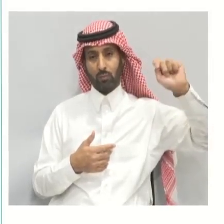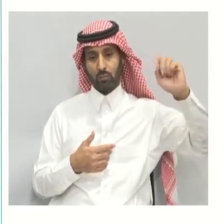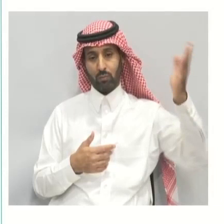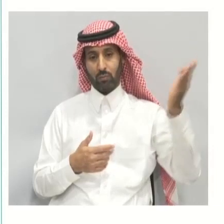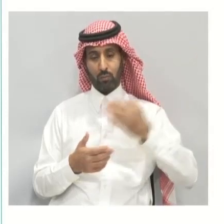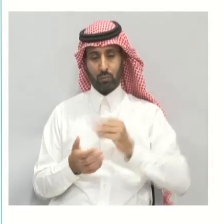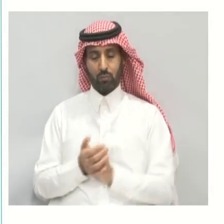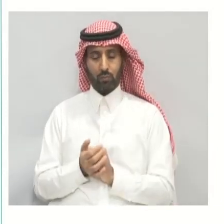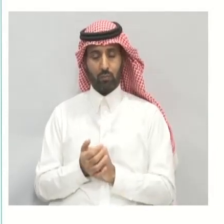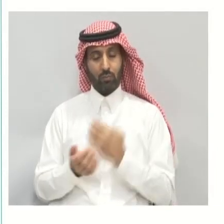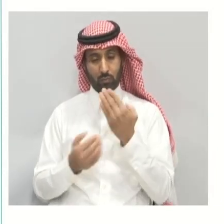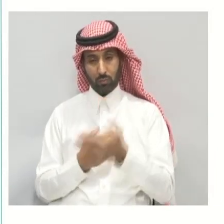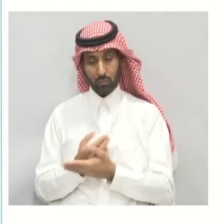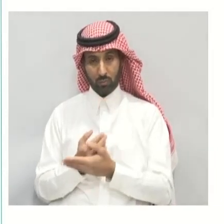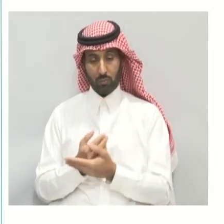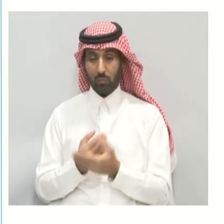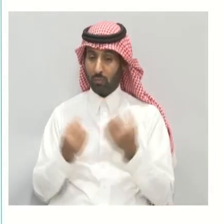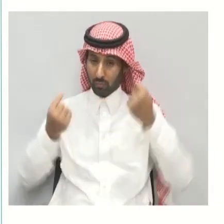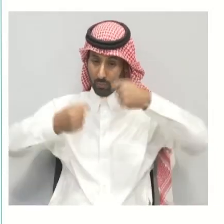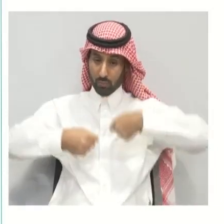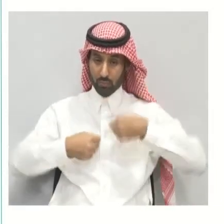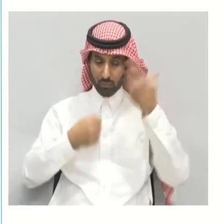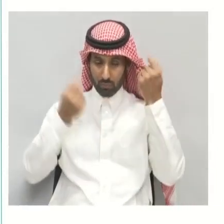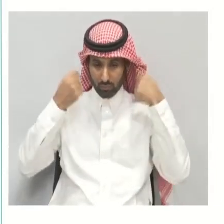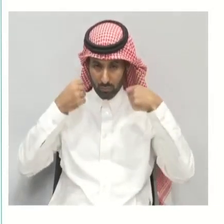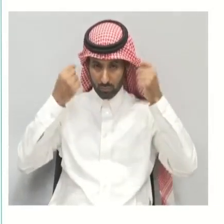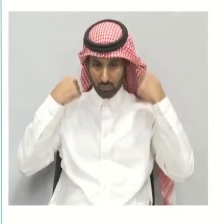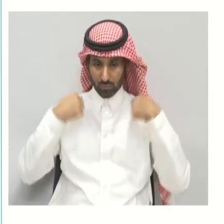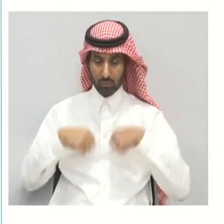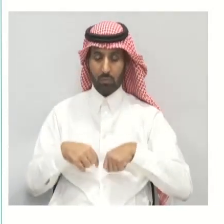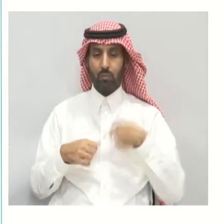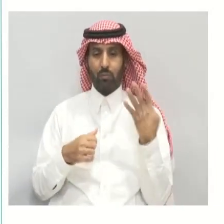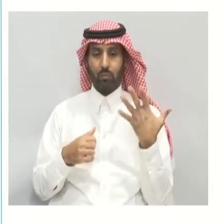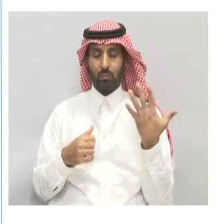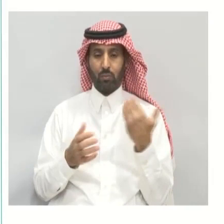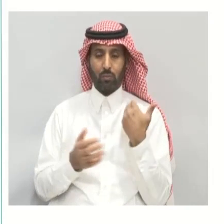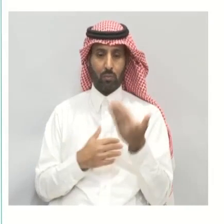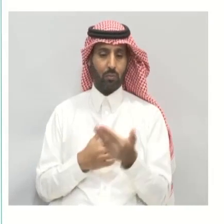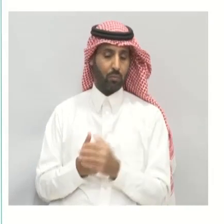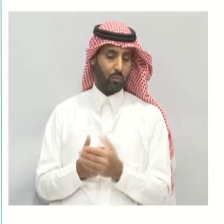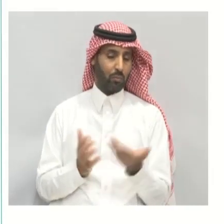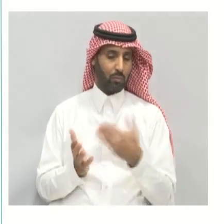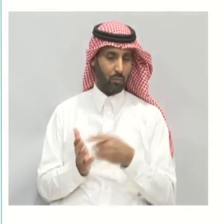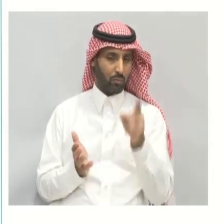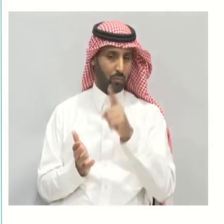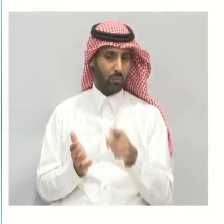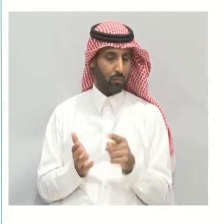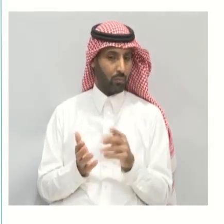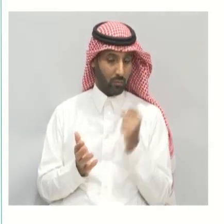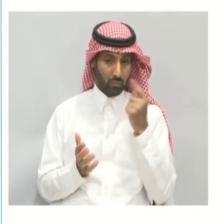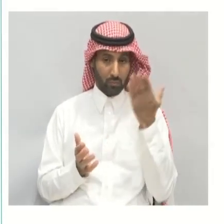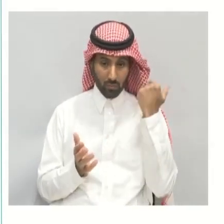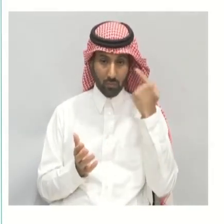waterproof shoes. So these are, or this is the answer of question number five. But let me ask you this. Did